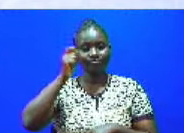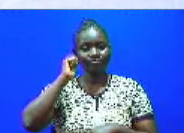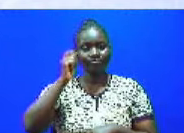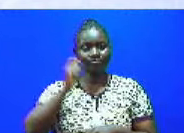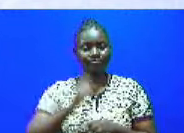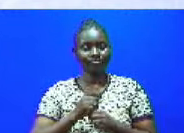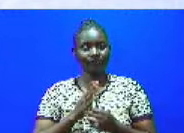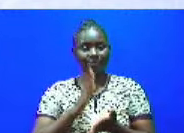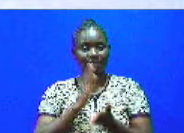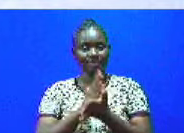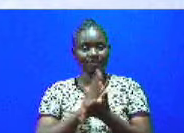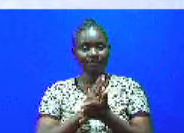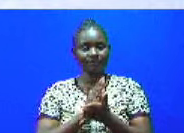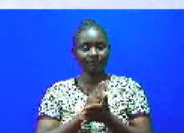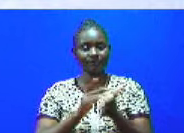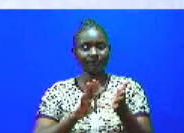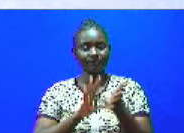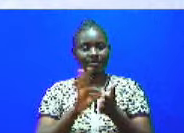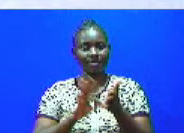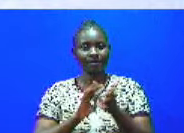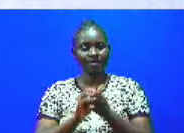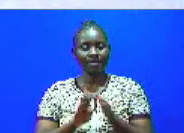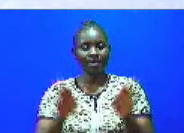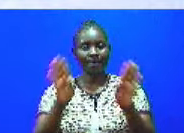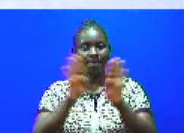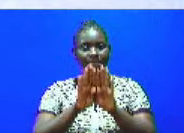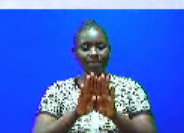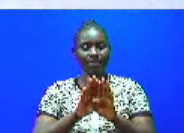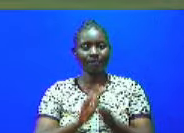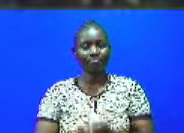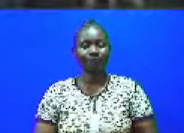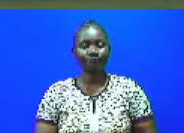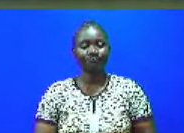gotene ya finance bill una tokumanyiwa a senchira yobwenge.